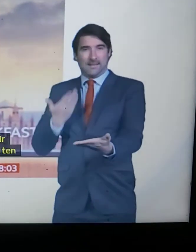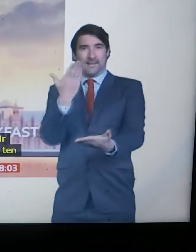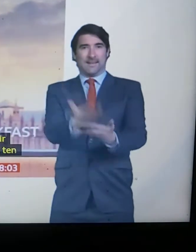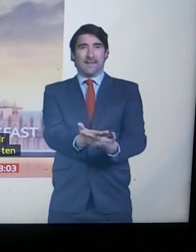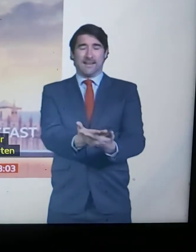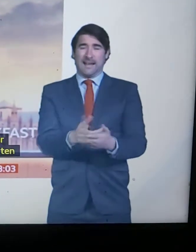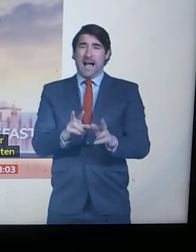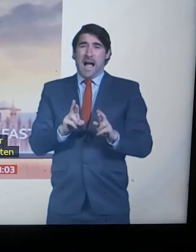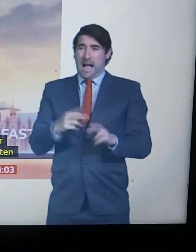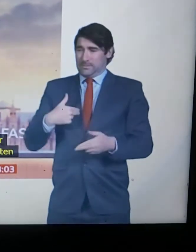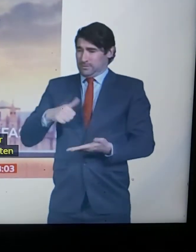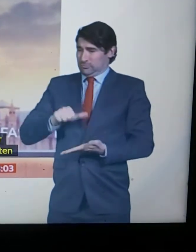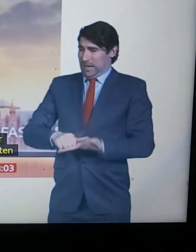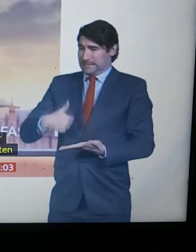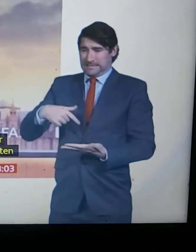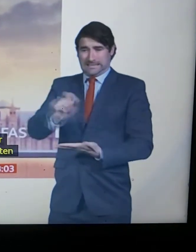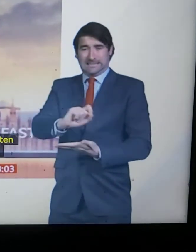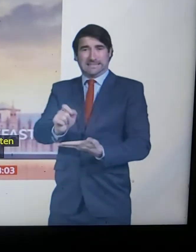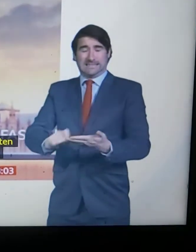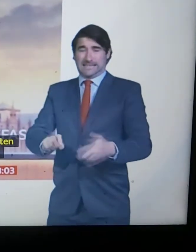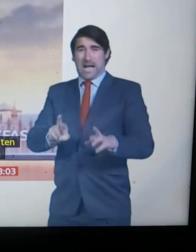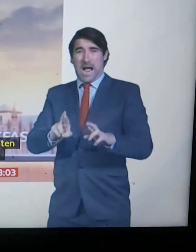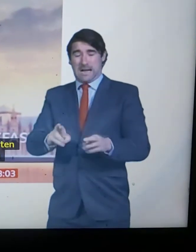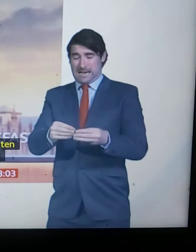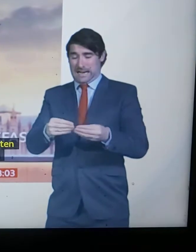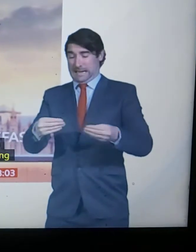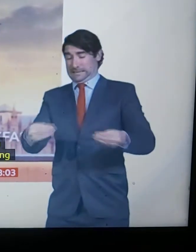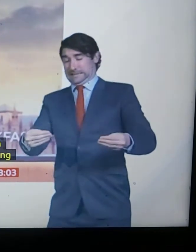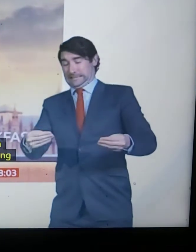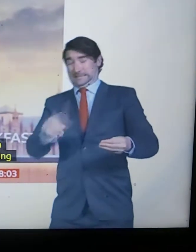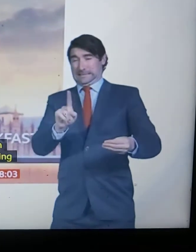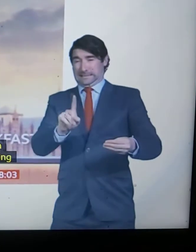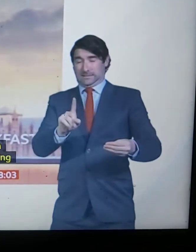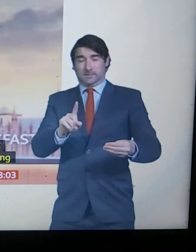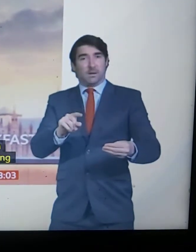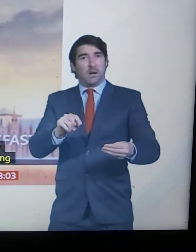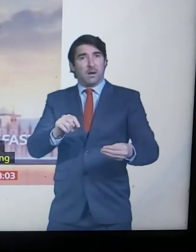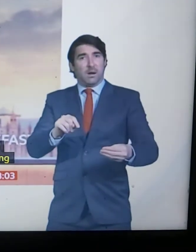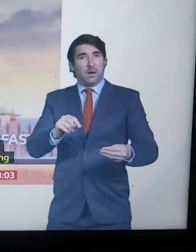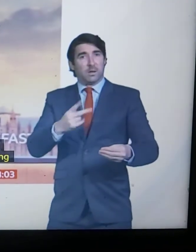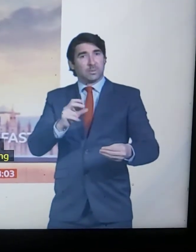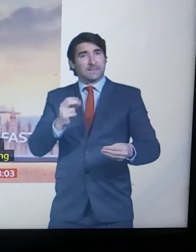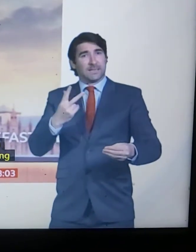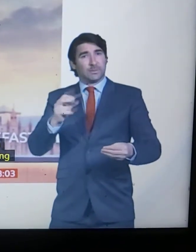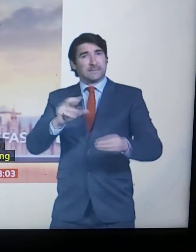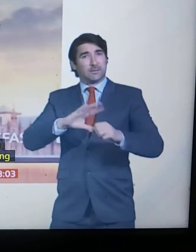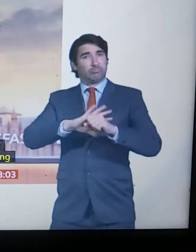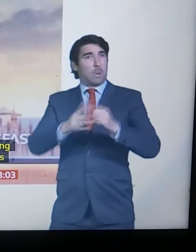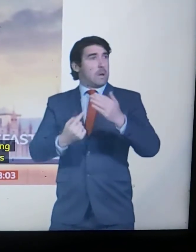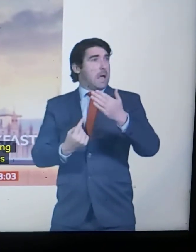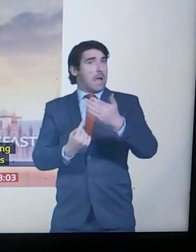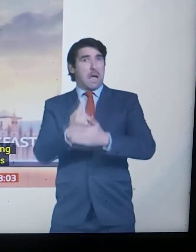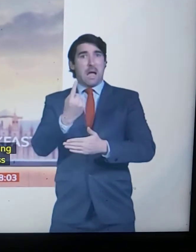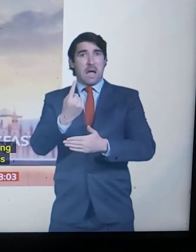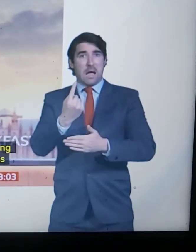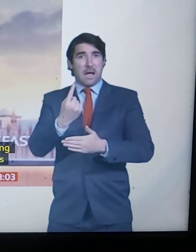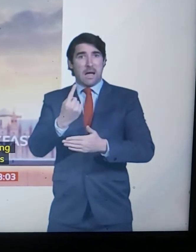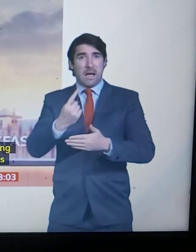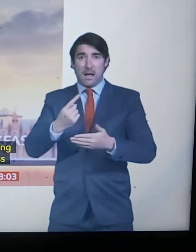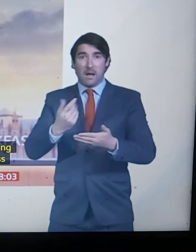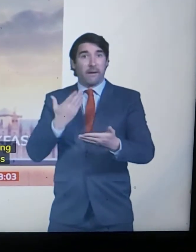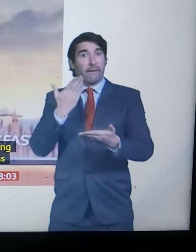that standardised by this process that the government and the exams watchdog in England and the comparative bodies elsewhere in the UK